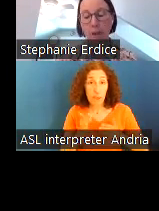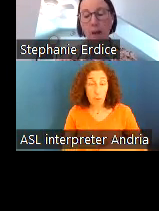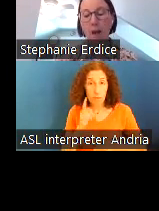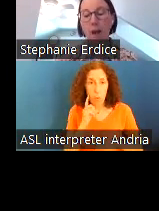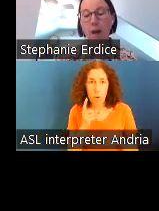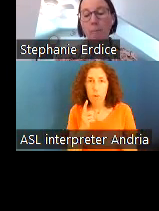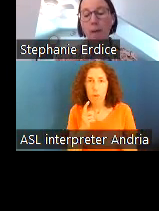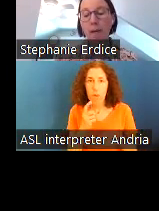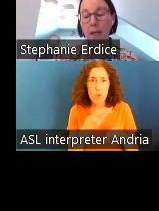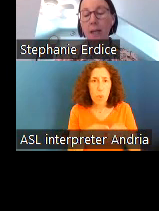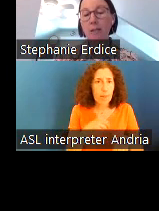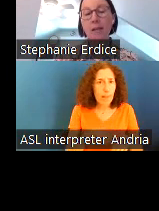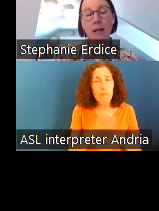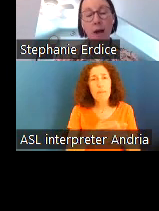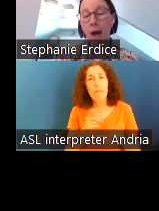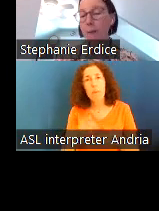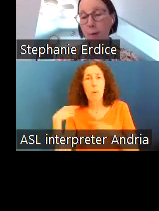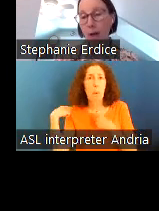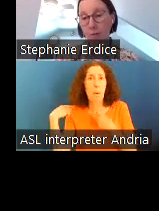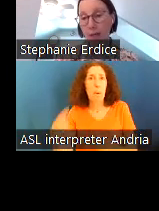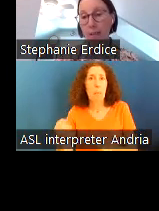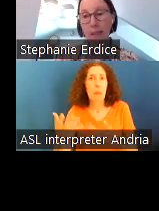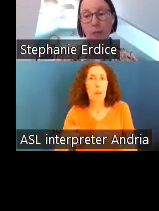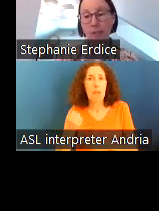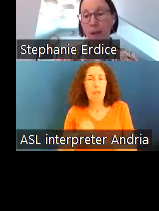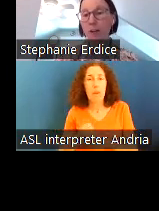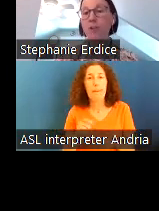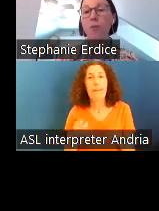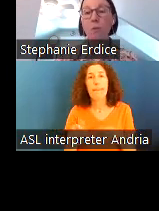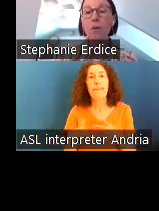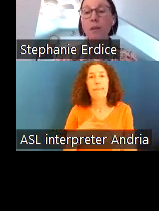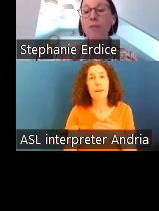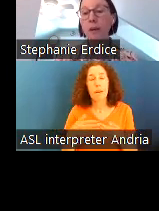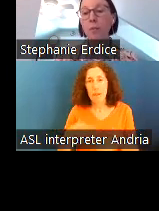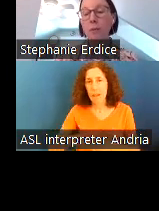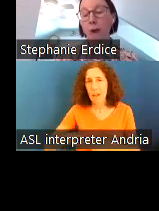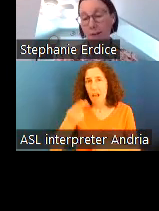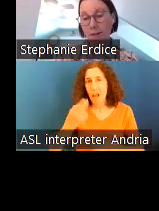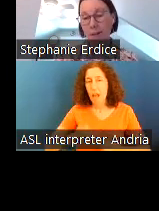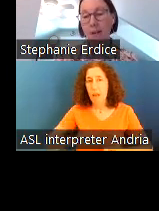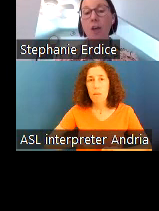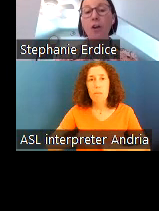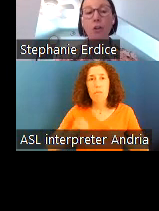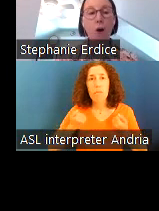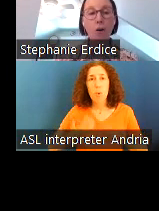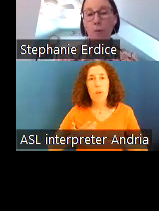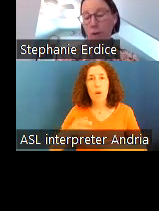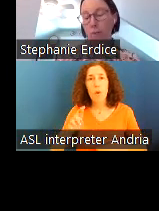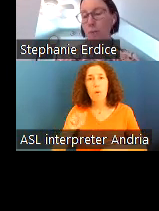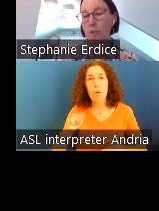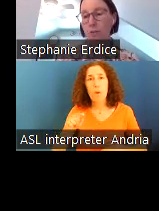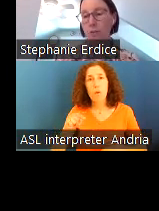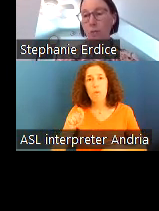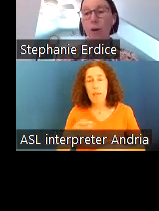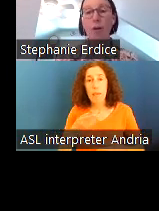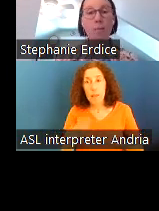time. But it has a high burnout rate, like we said. So the more self-care we practice, the longer we're going